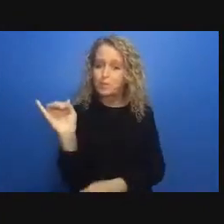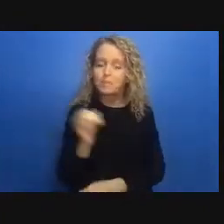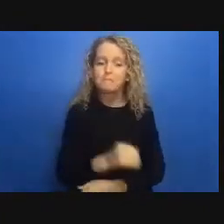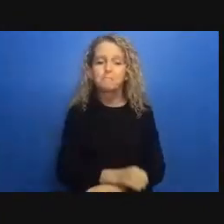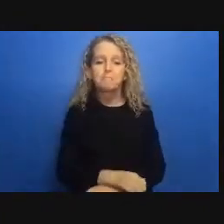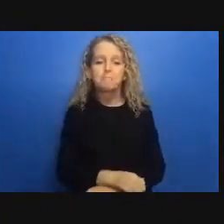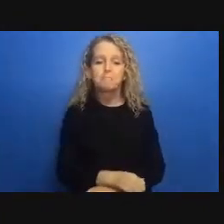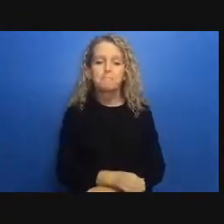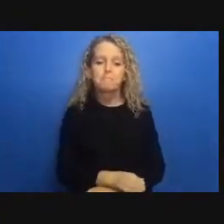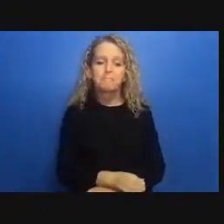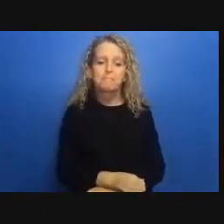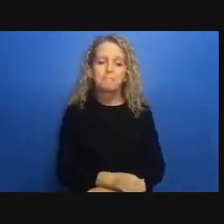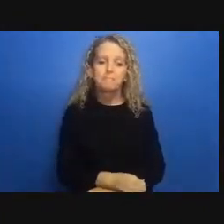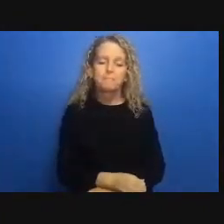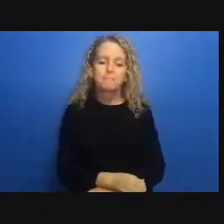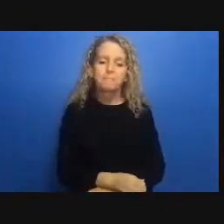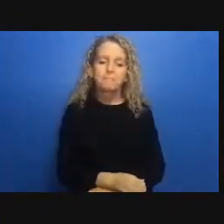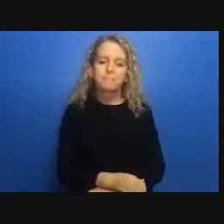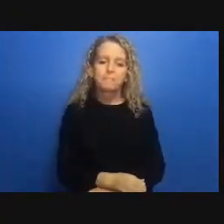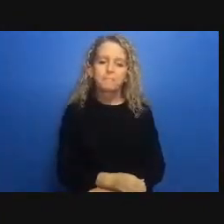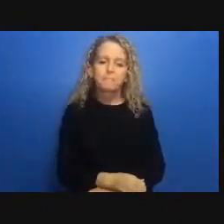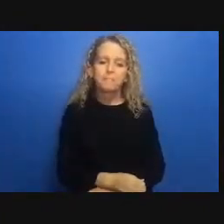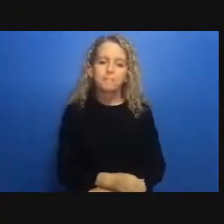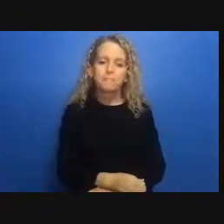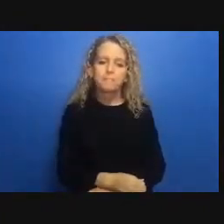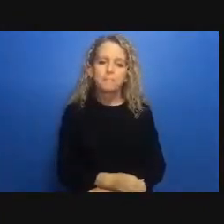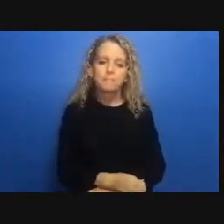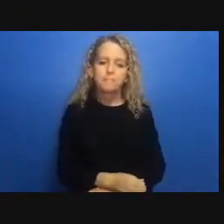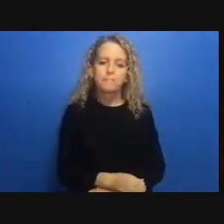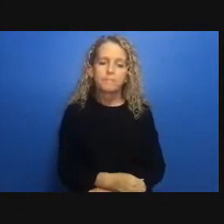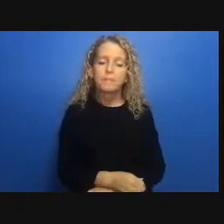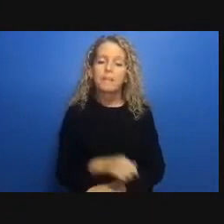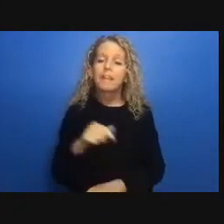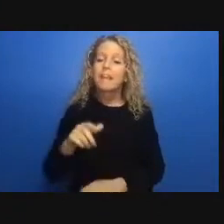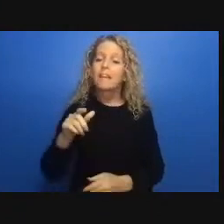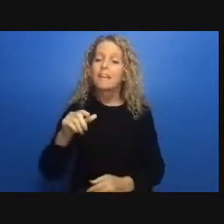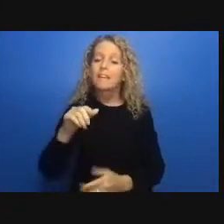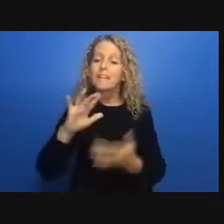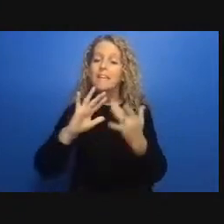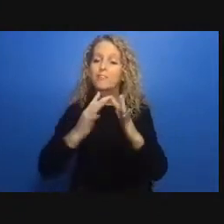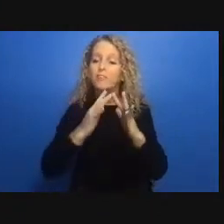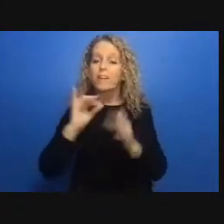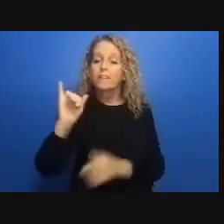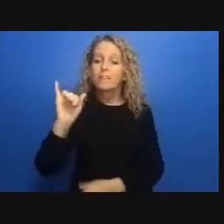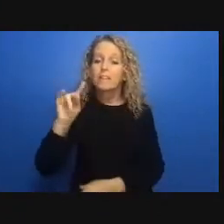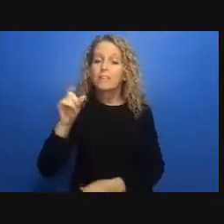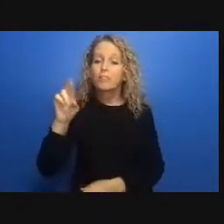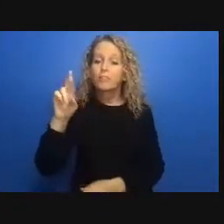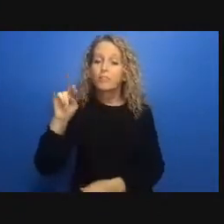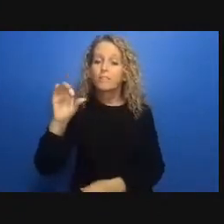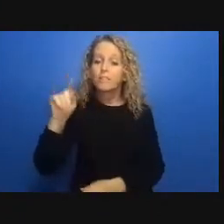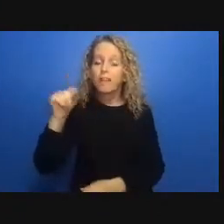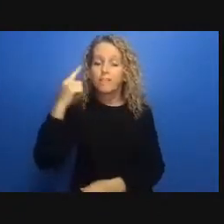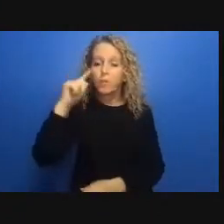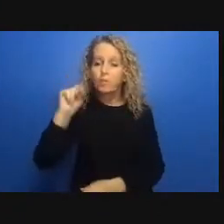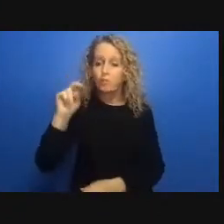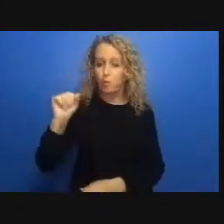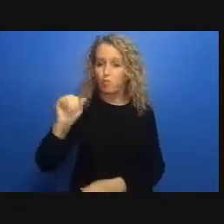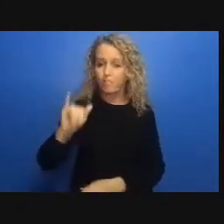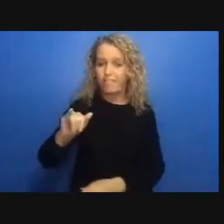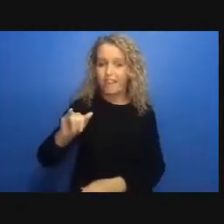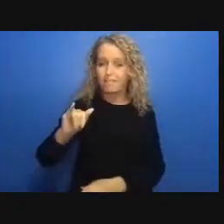applauded the Internet for Nova Scotia initiative, which I think many people are aware of. It's a provincial government